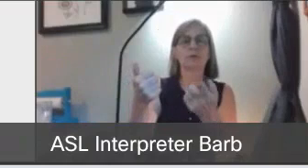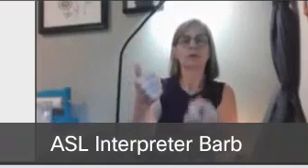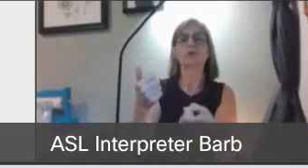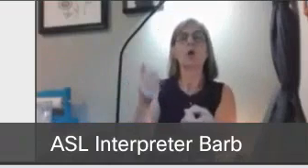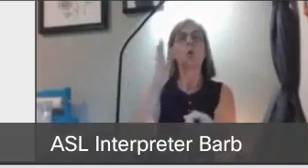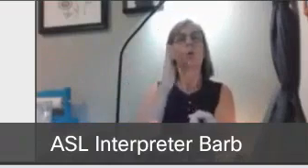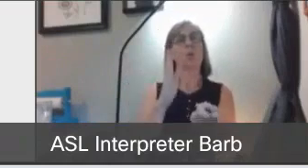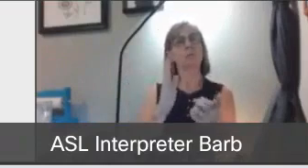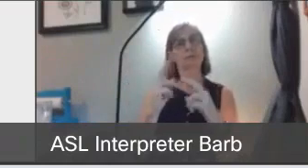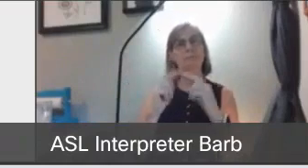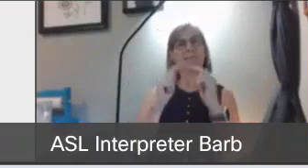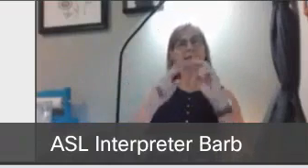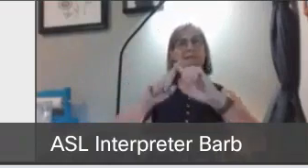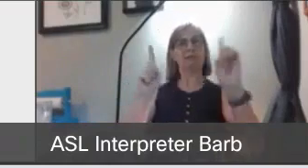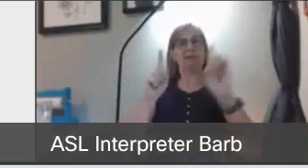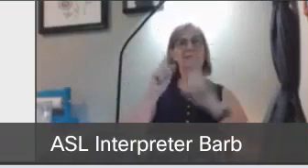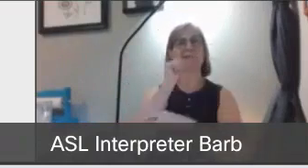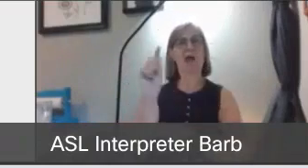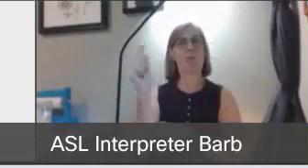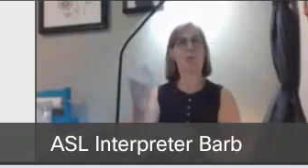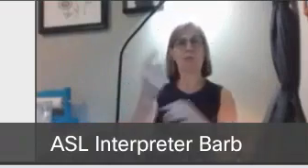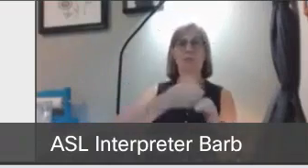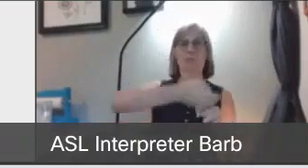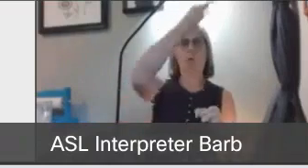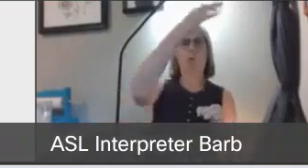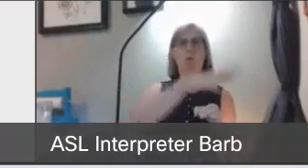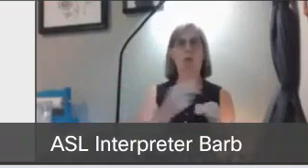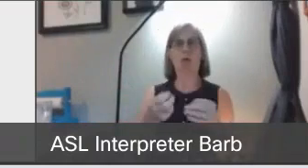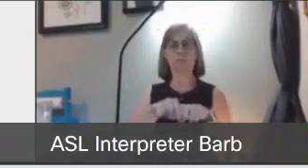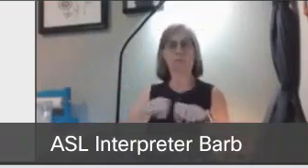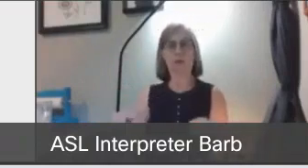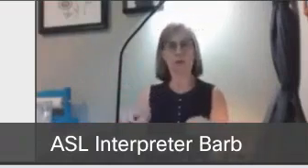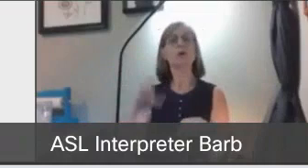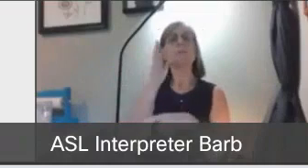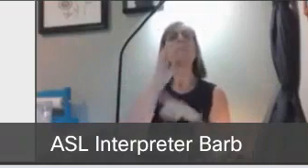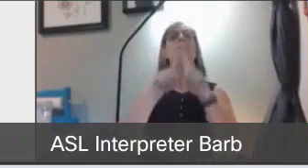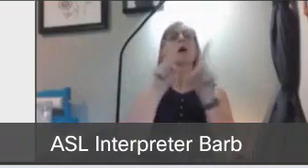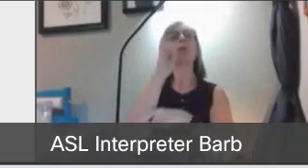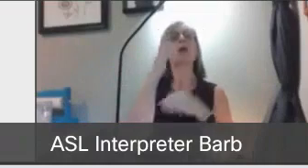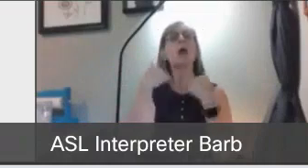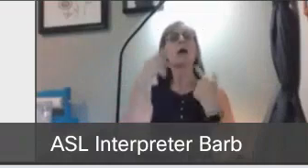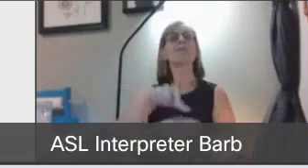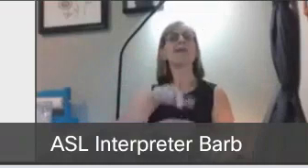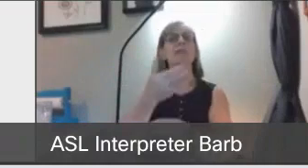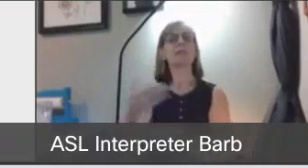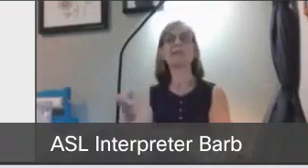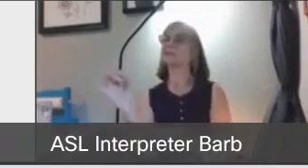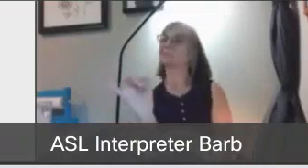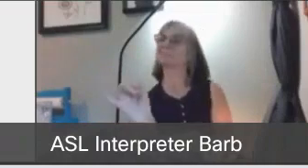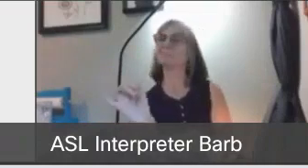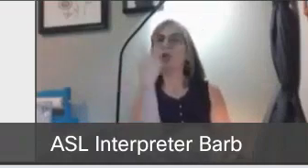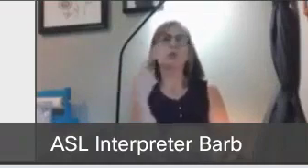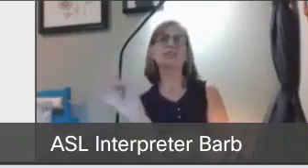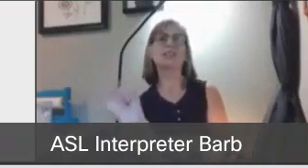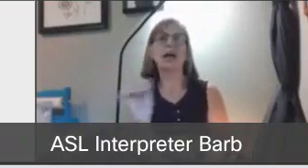on. They will include lots of other amenities similar to what you might find at a Mac stop. And so up here, we'll show you real quick exactly